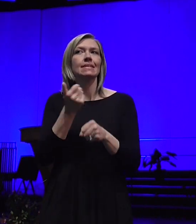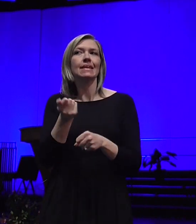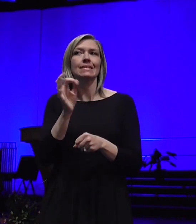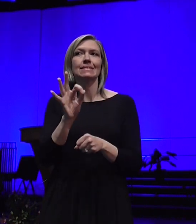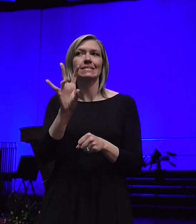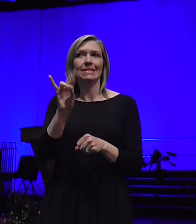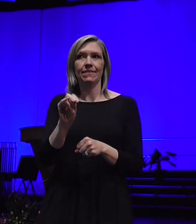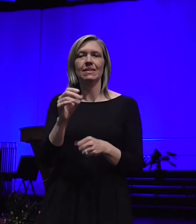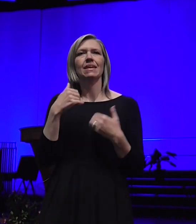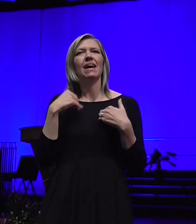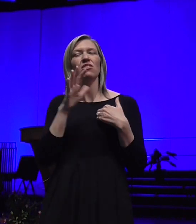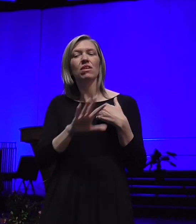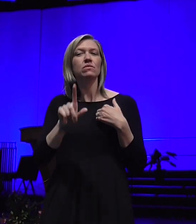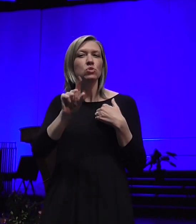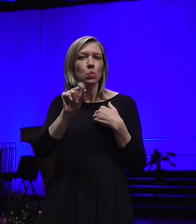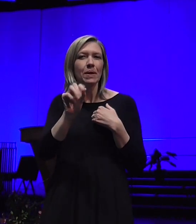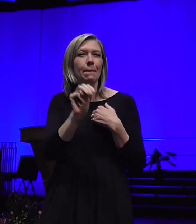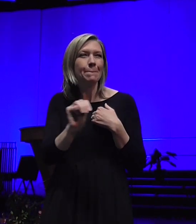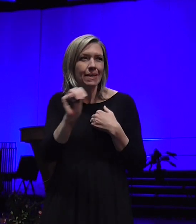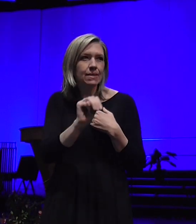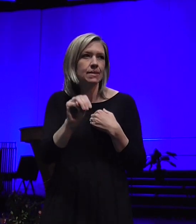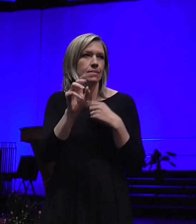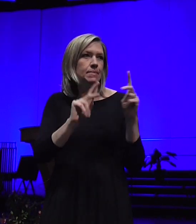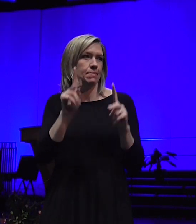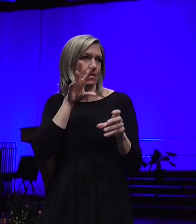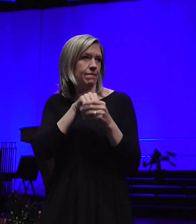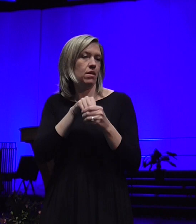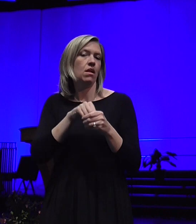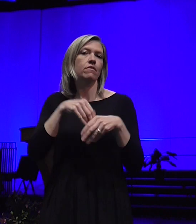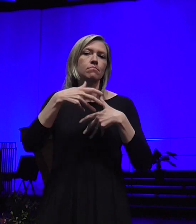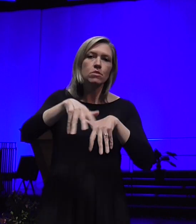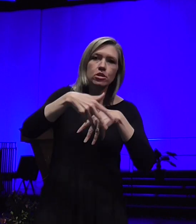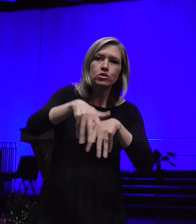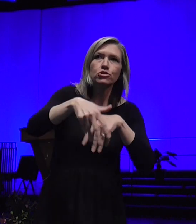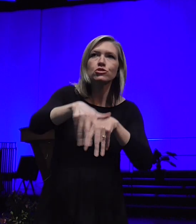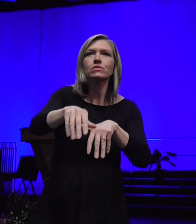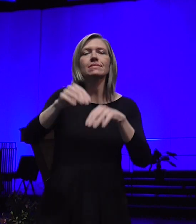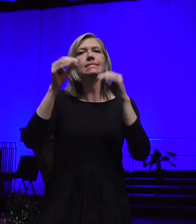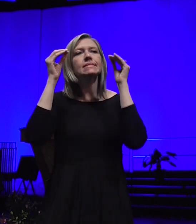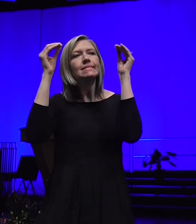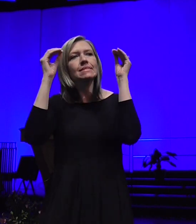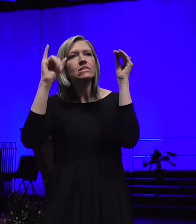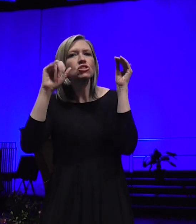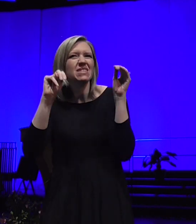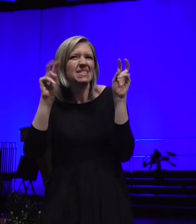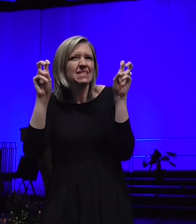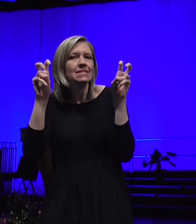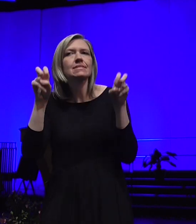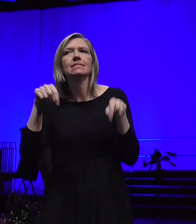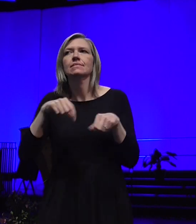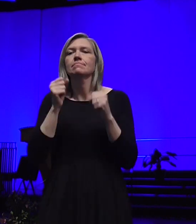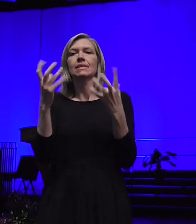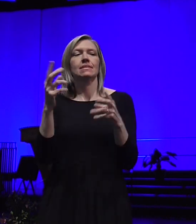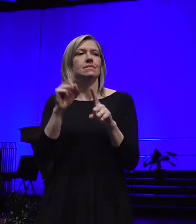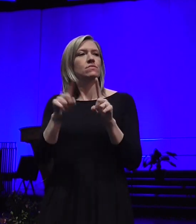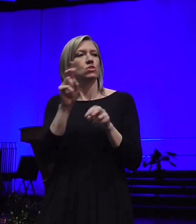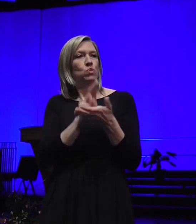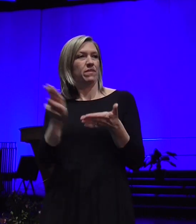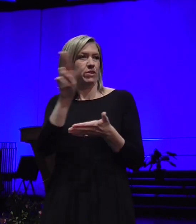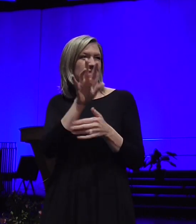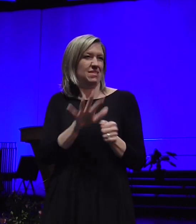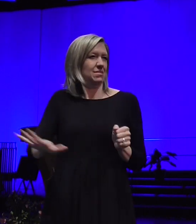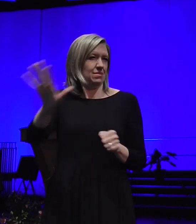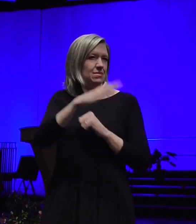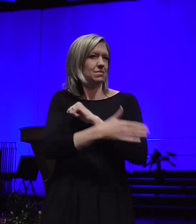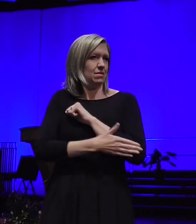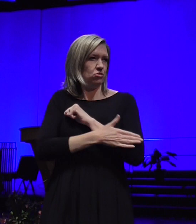involved with marches and also teach-ins at many of the universities around the country, and